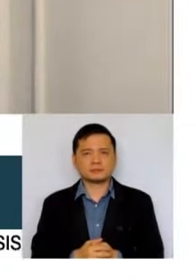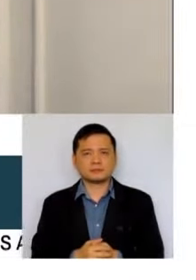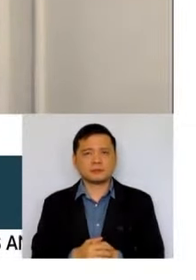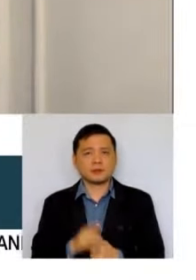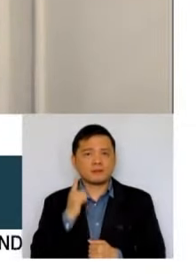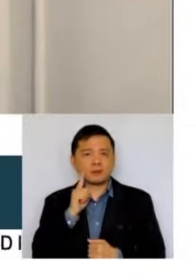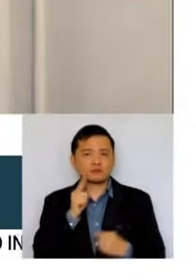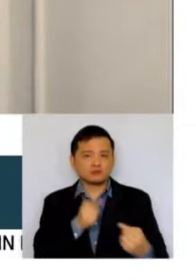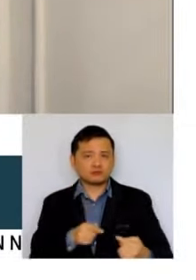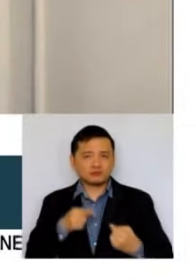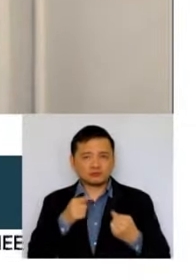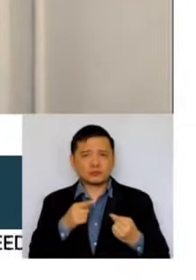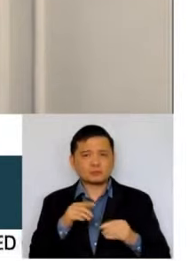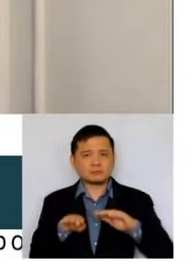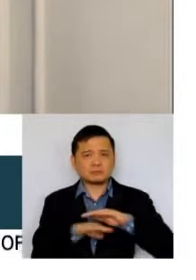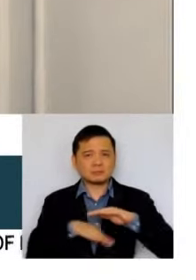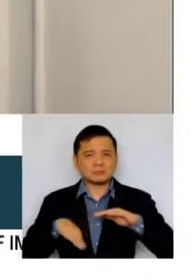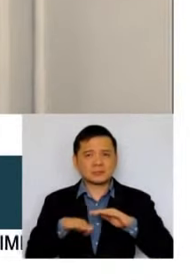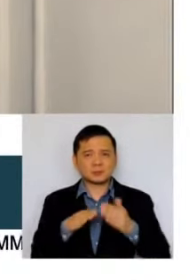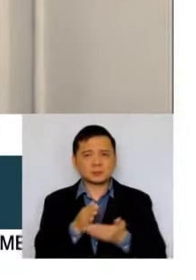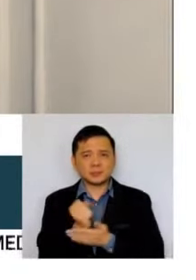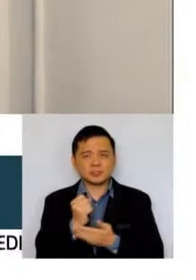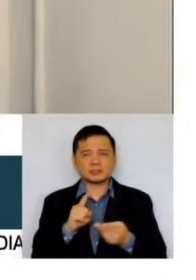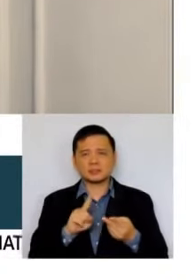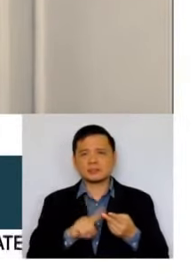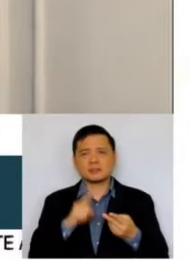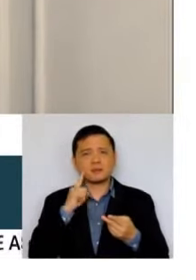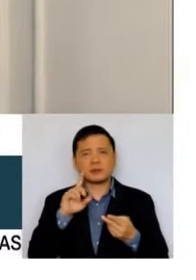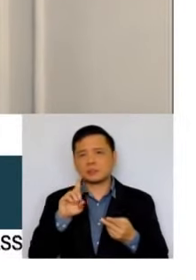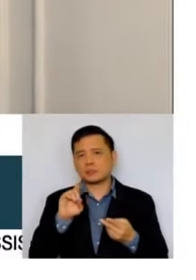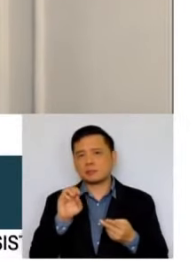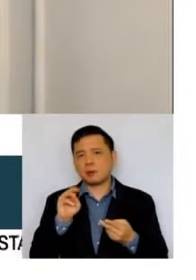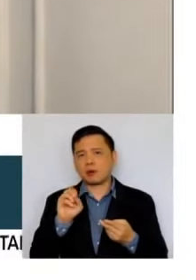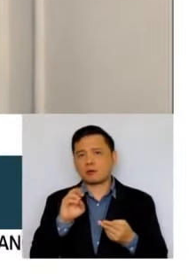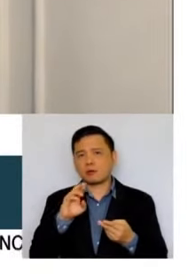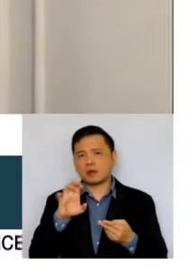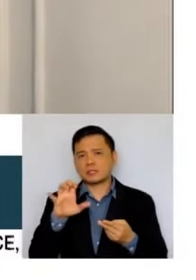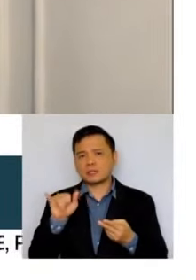democracy, there will always be setbacks that will happen.